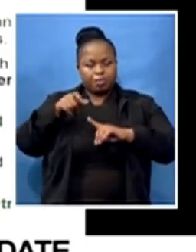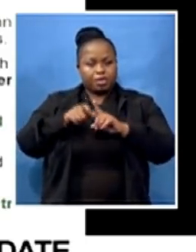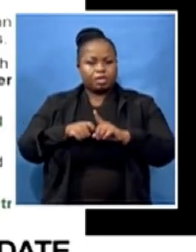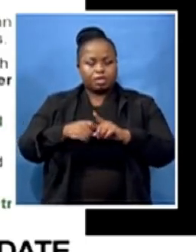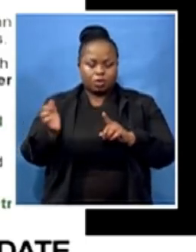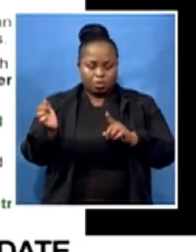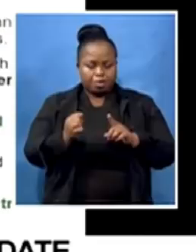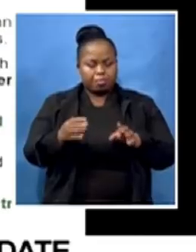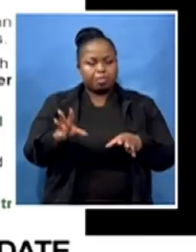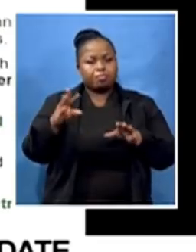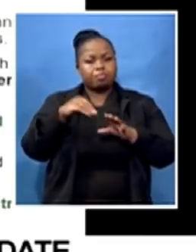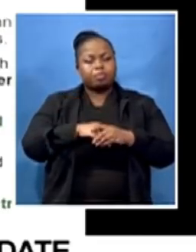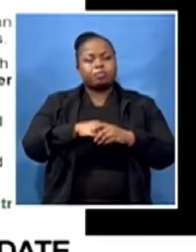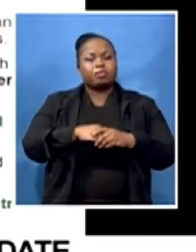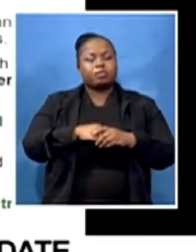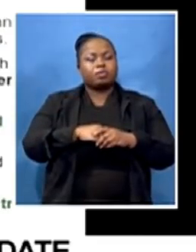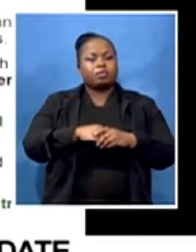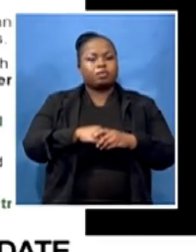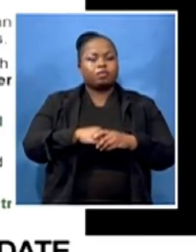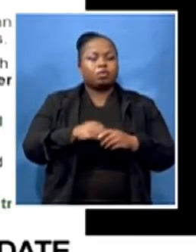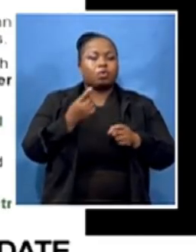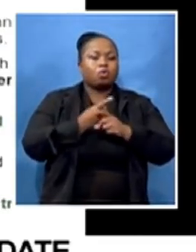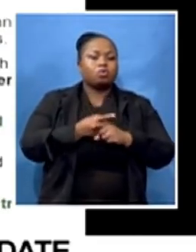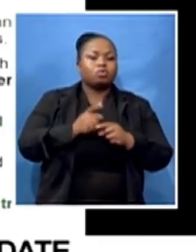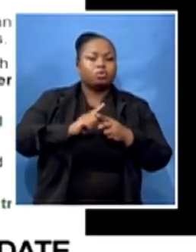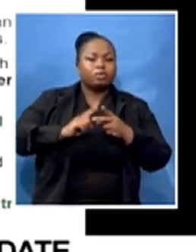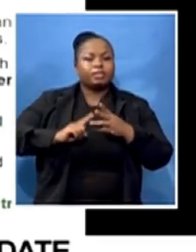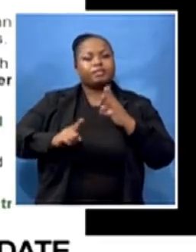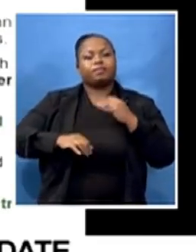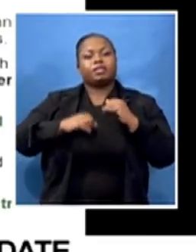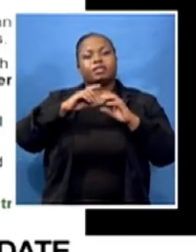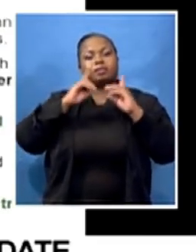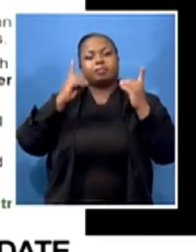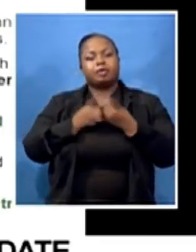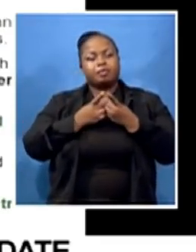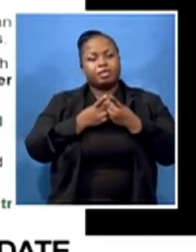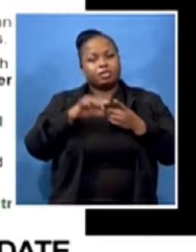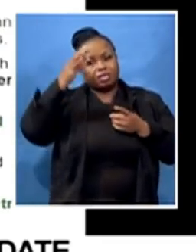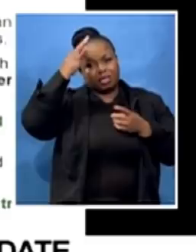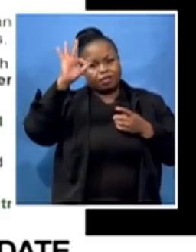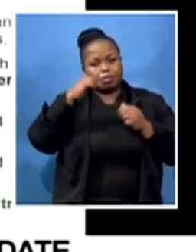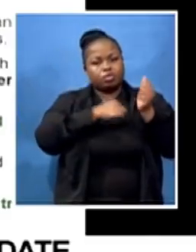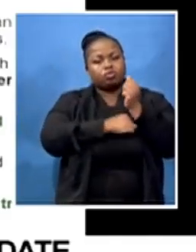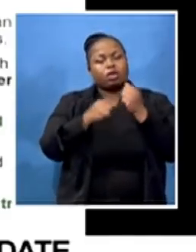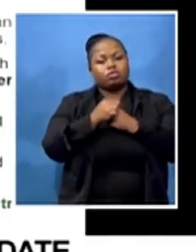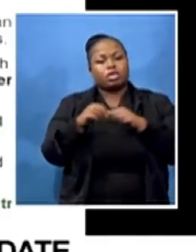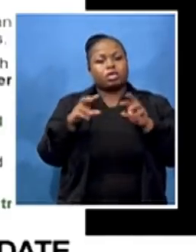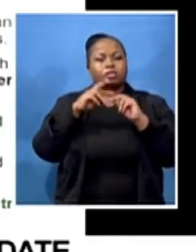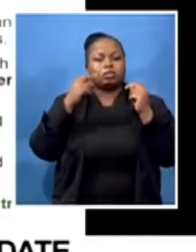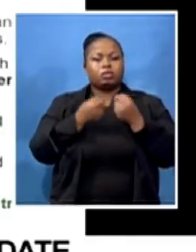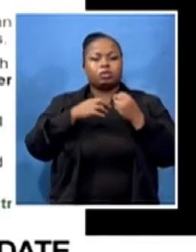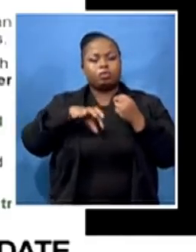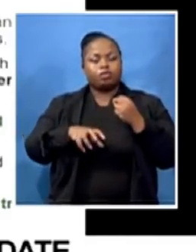intergovernmental structures are represented. And sometimes we do also have district